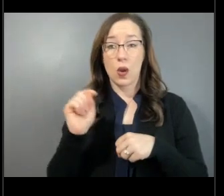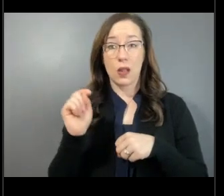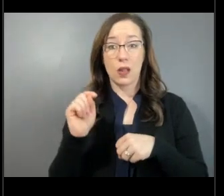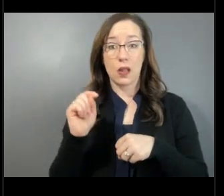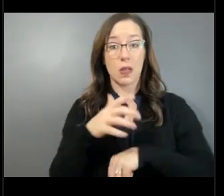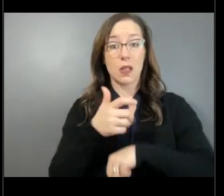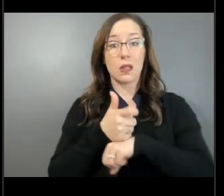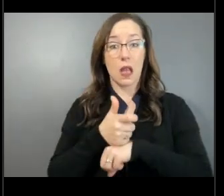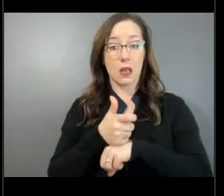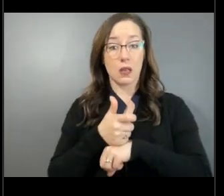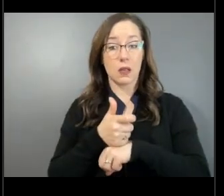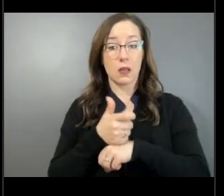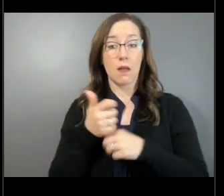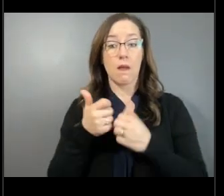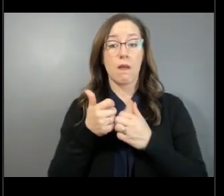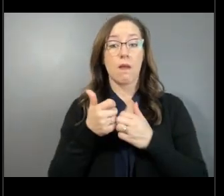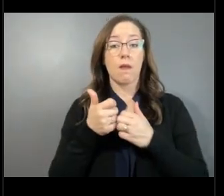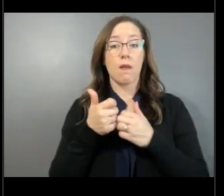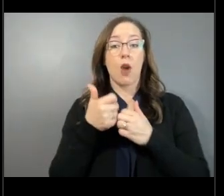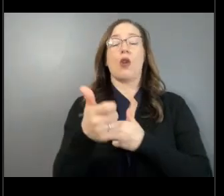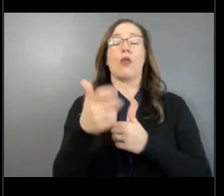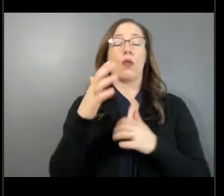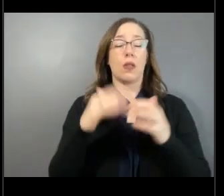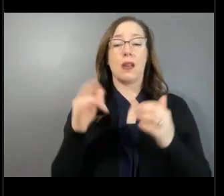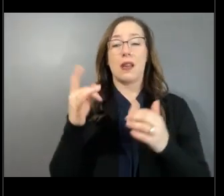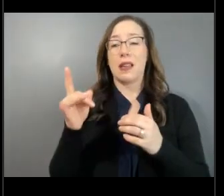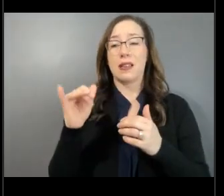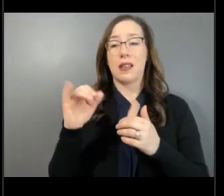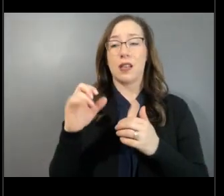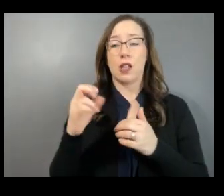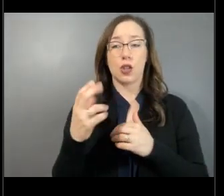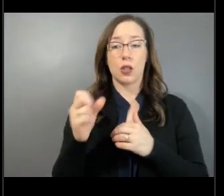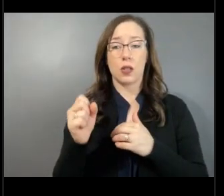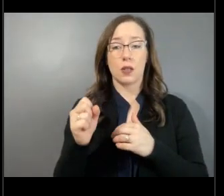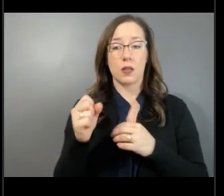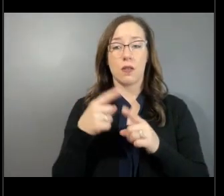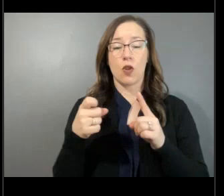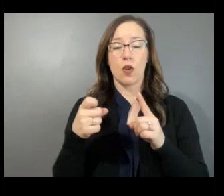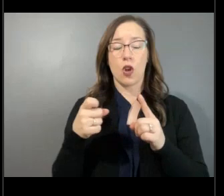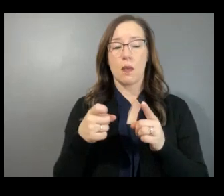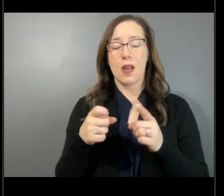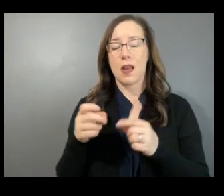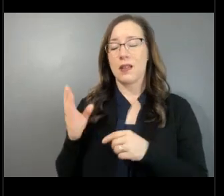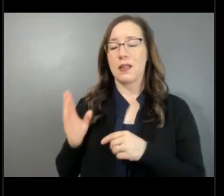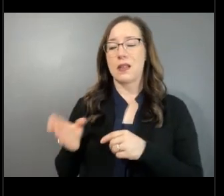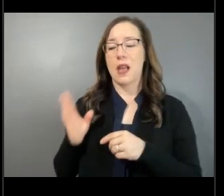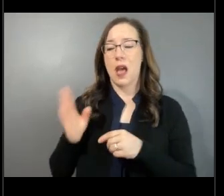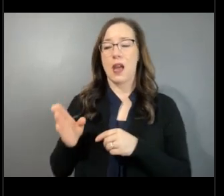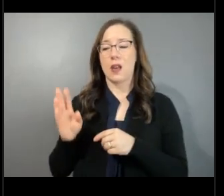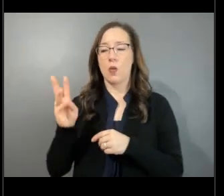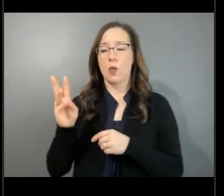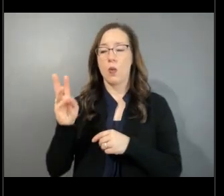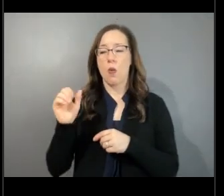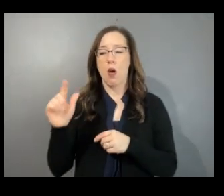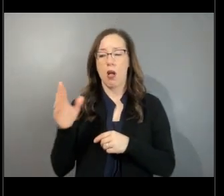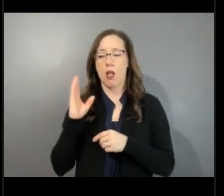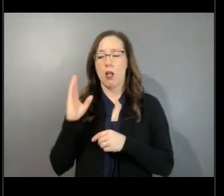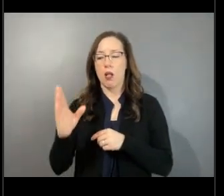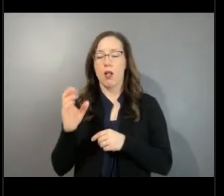set farther than 18 inches away from a sidewall, or does it need to